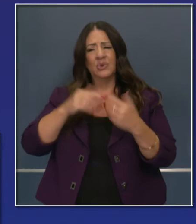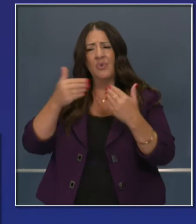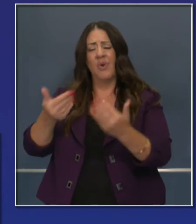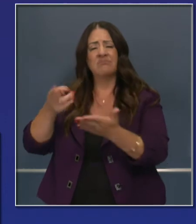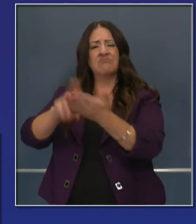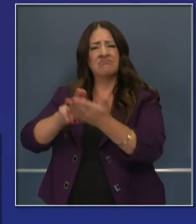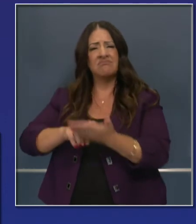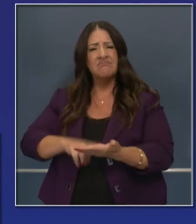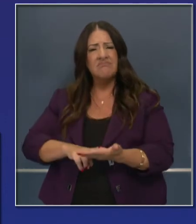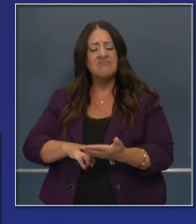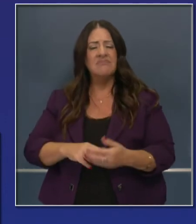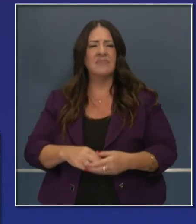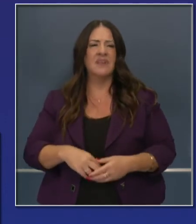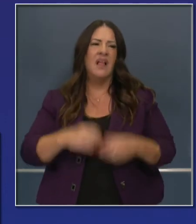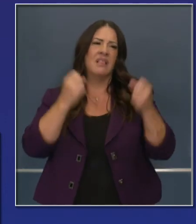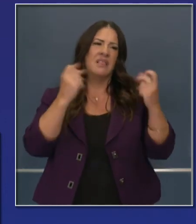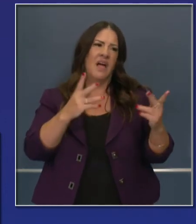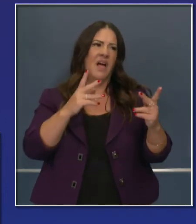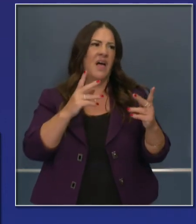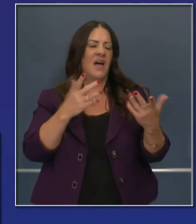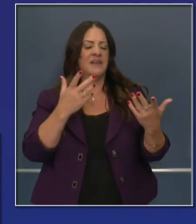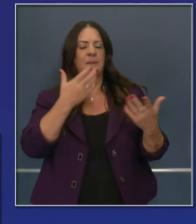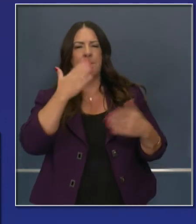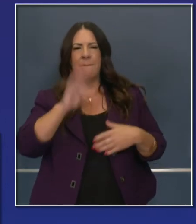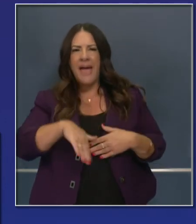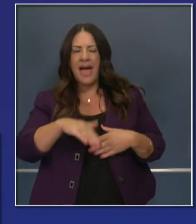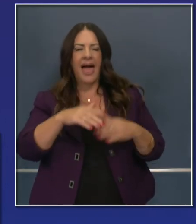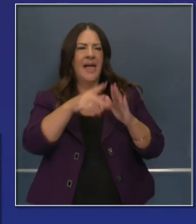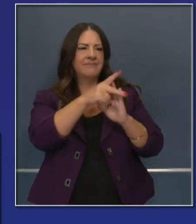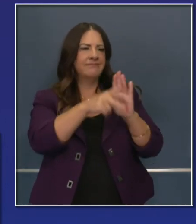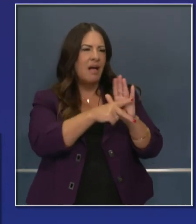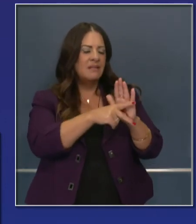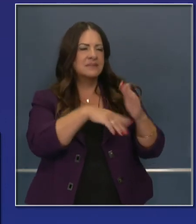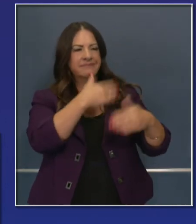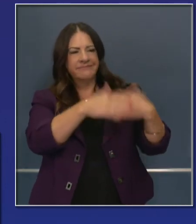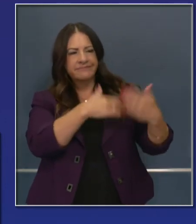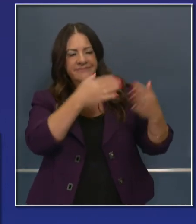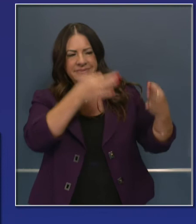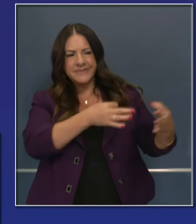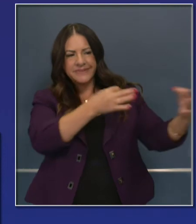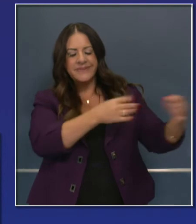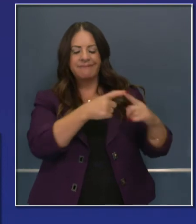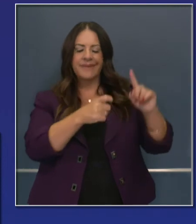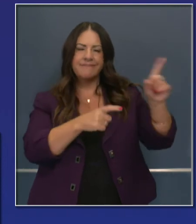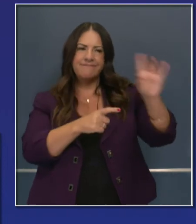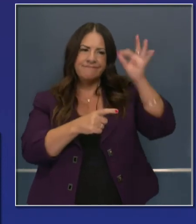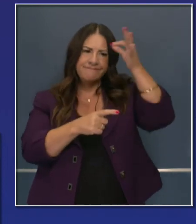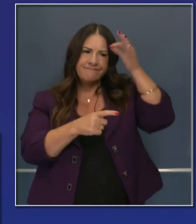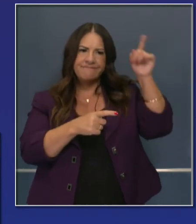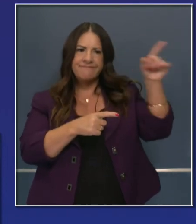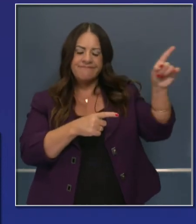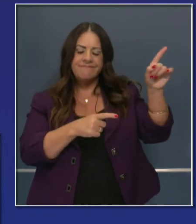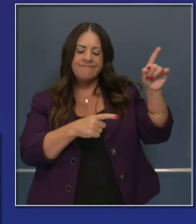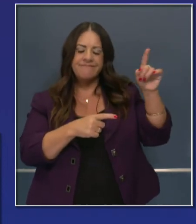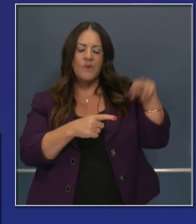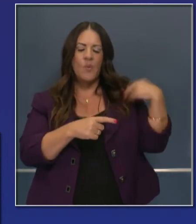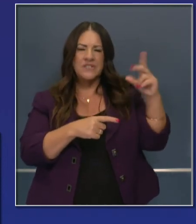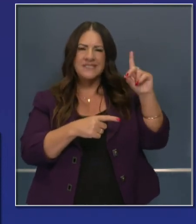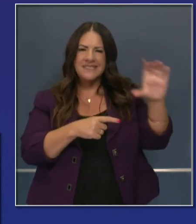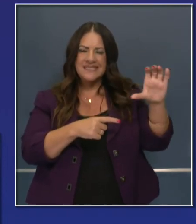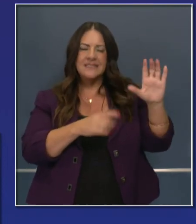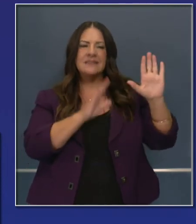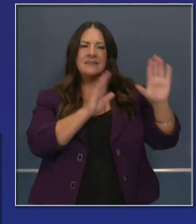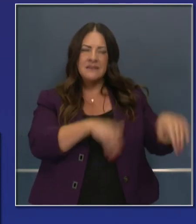by bad public policy decisions coming out of Washington, D.C. It's been advanced and supported by